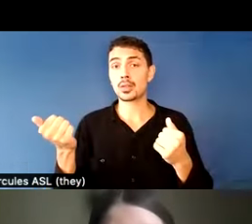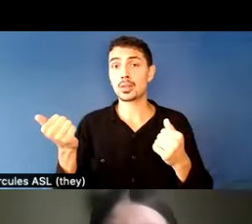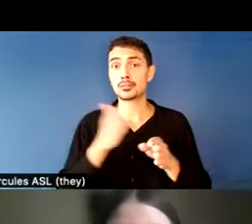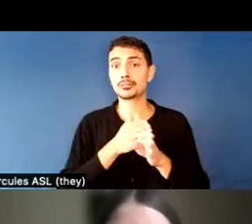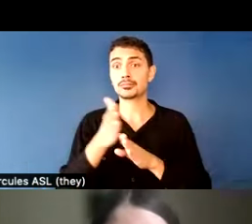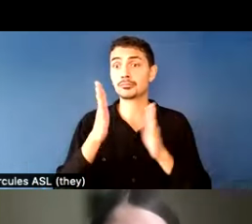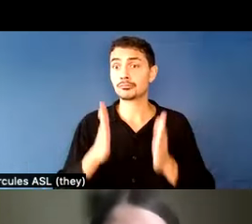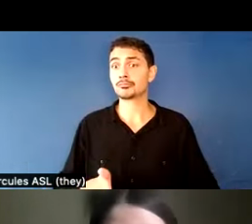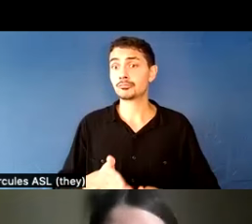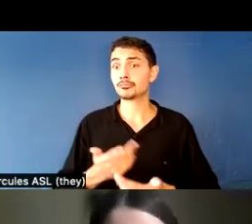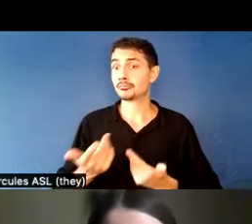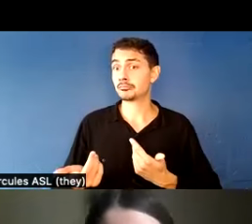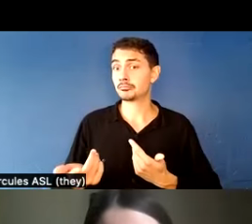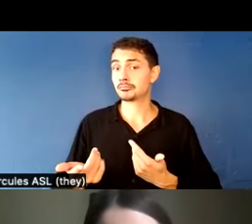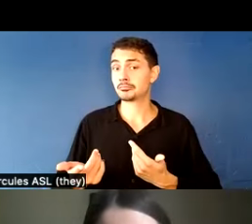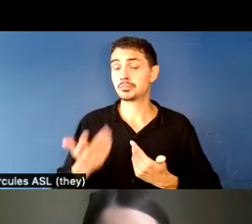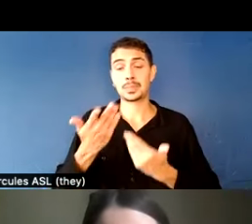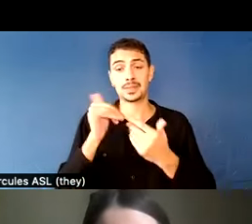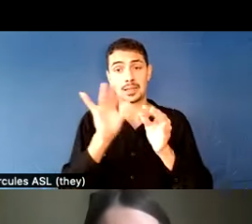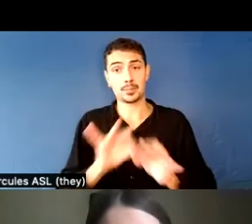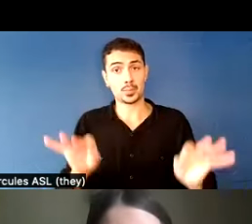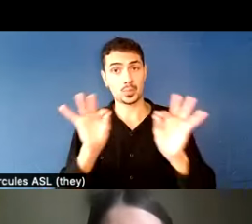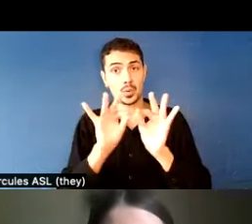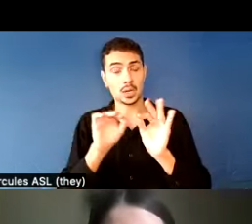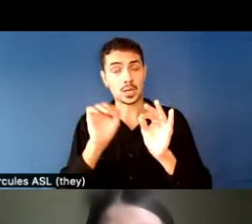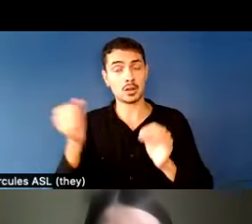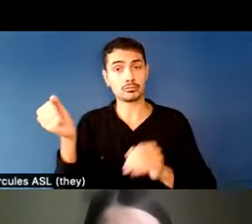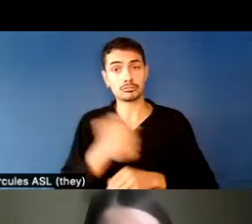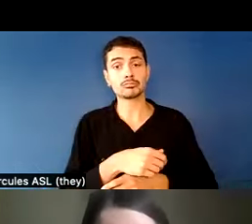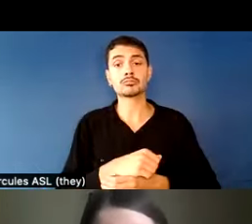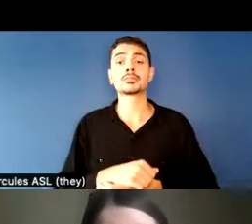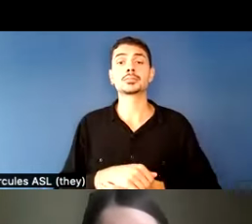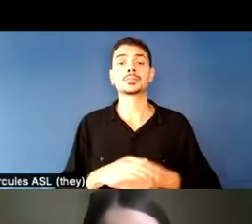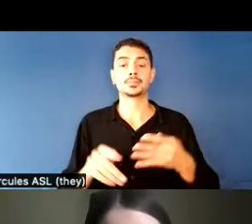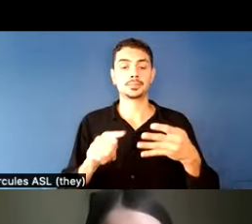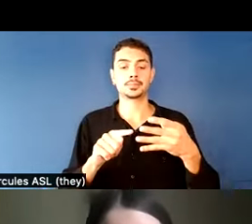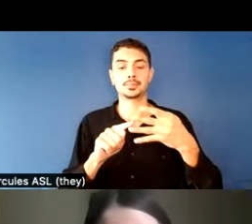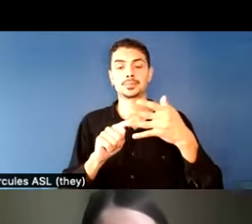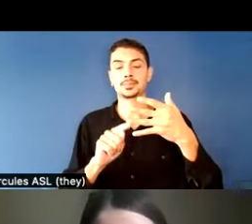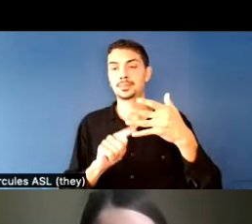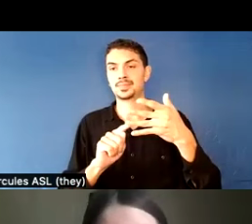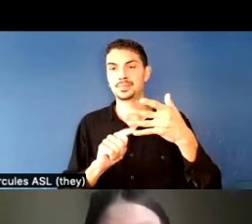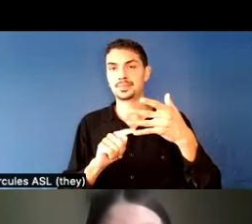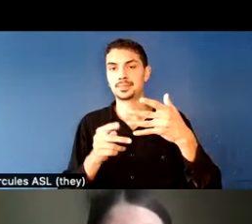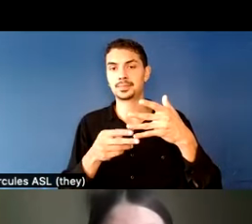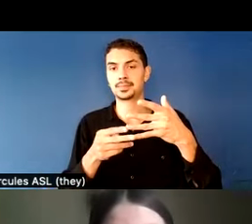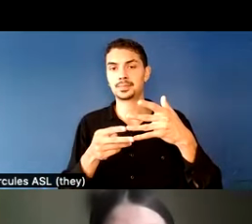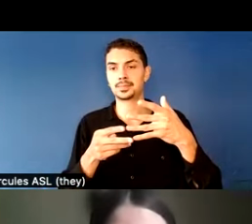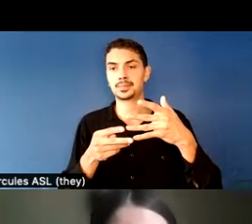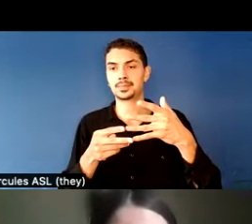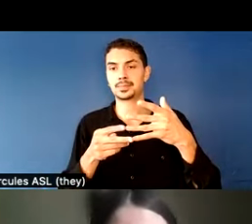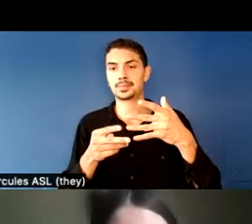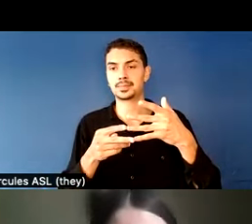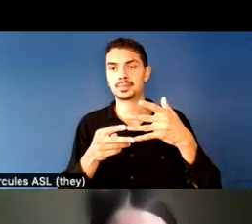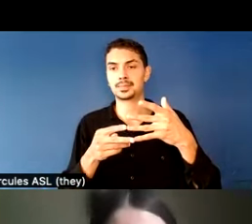very important route for people to be considering. And these last 2 are at the bottom, but when it comes down to it, they are probably,